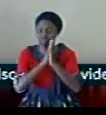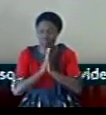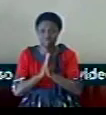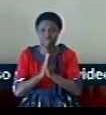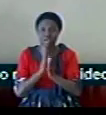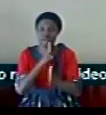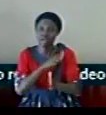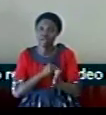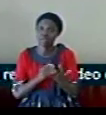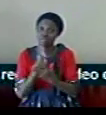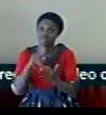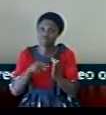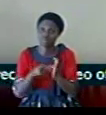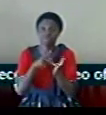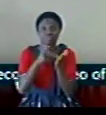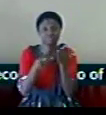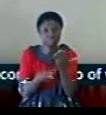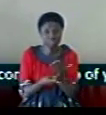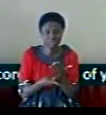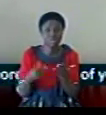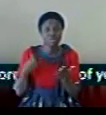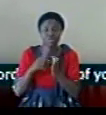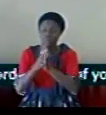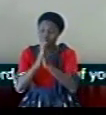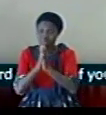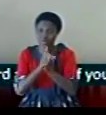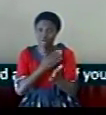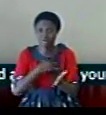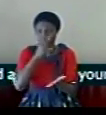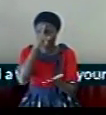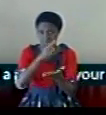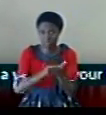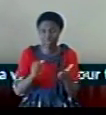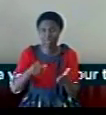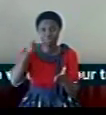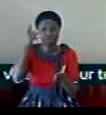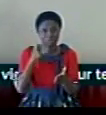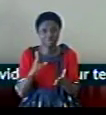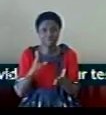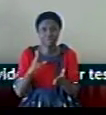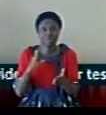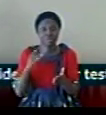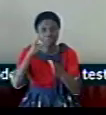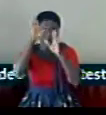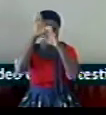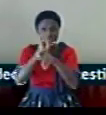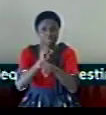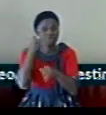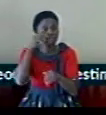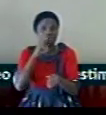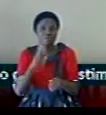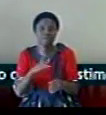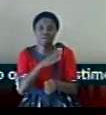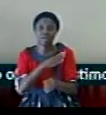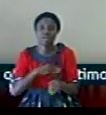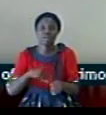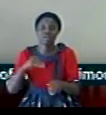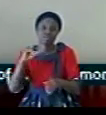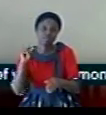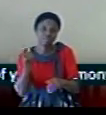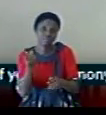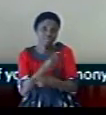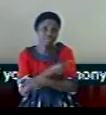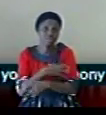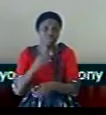crusade, we prayed and we believed God that we need a miracle for her. And by the grace of God, the first day of the crusade,